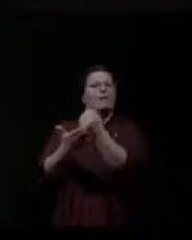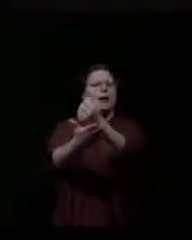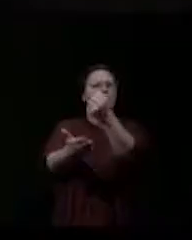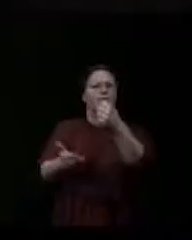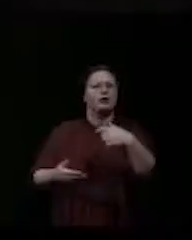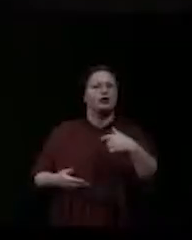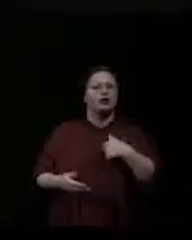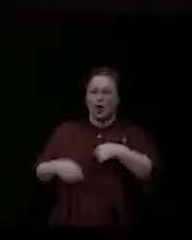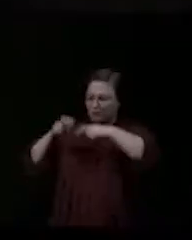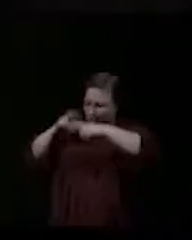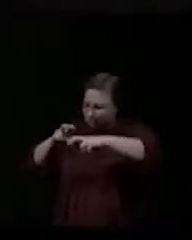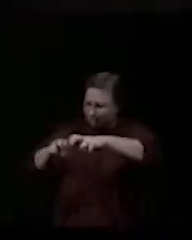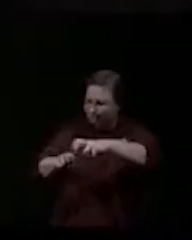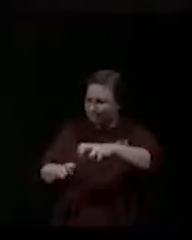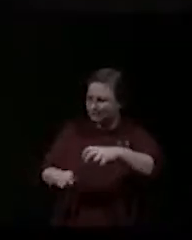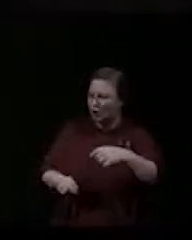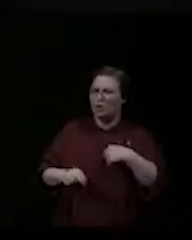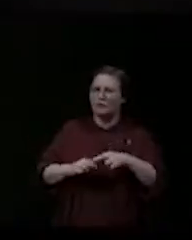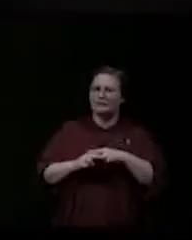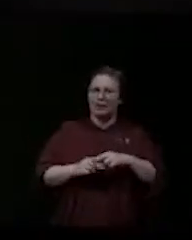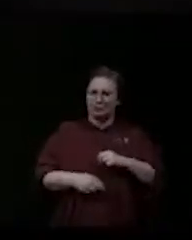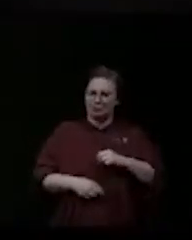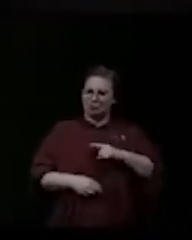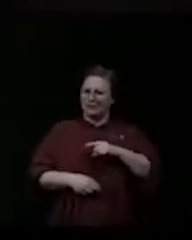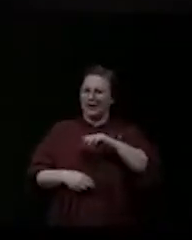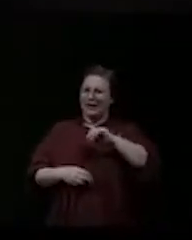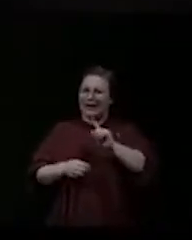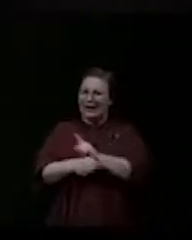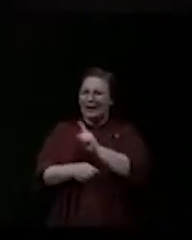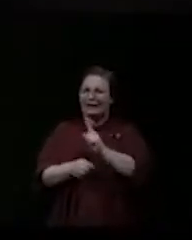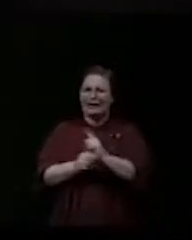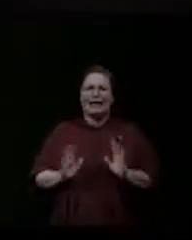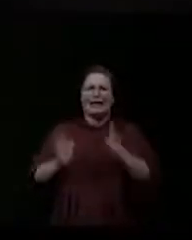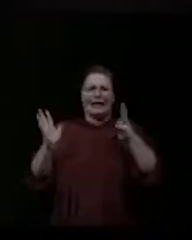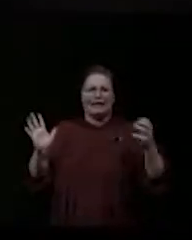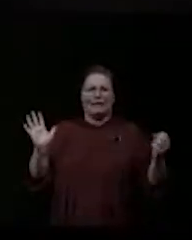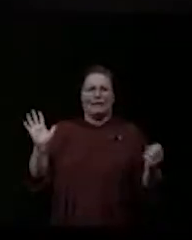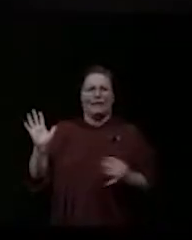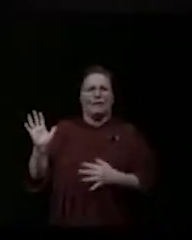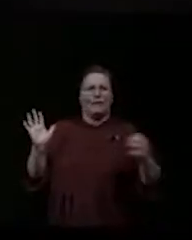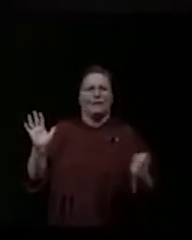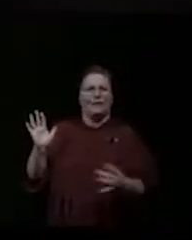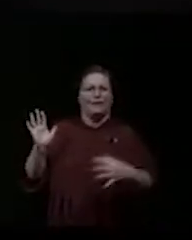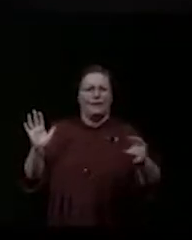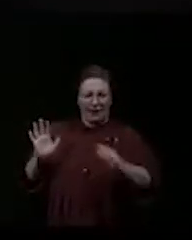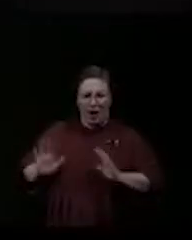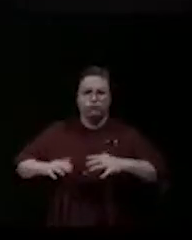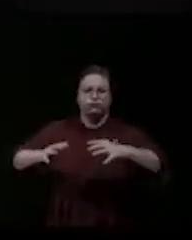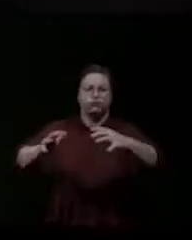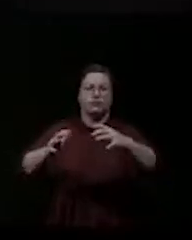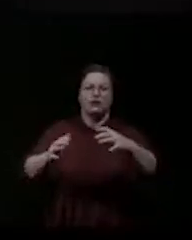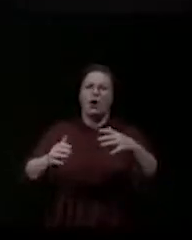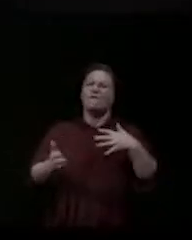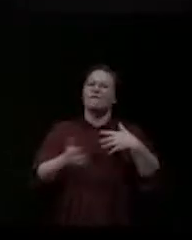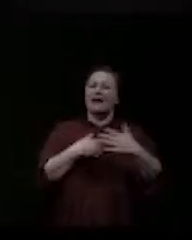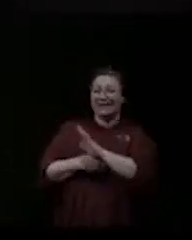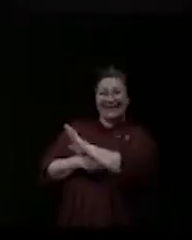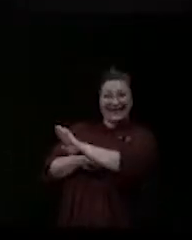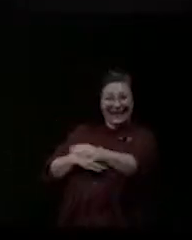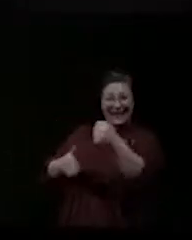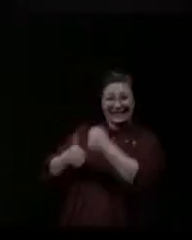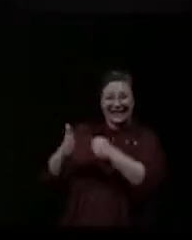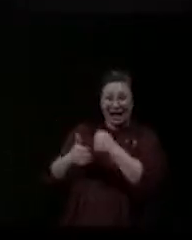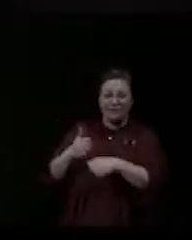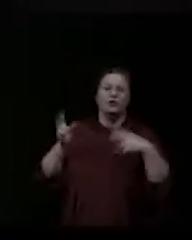continually find a sense of renewal. And it reminds me why, for all of us, this fight is